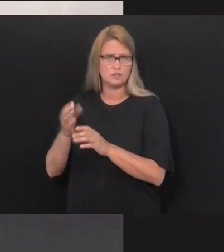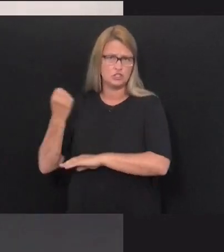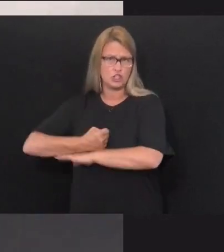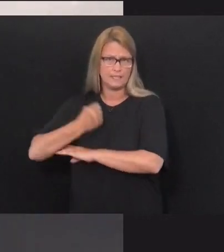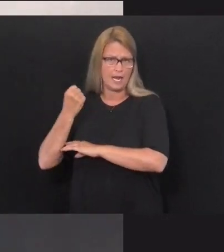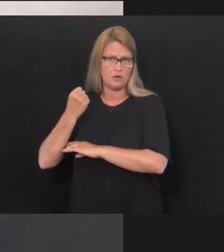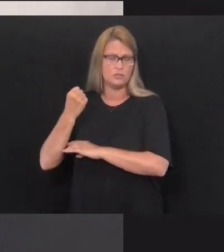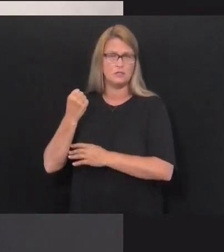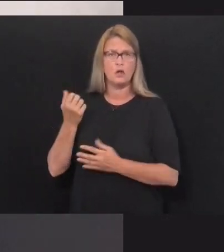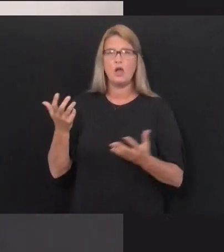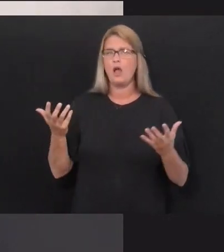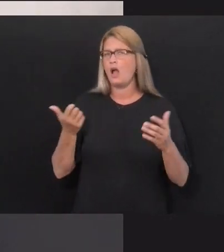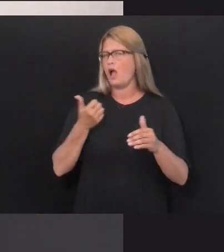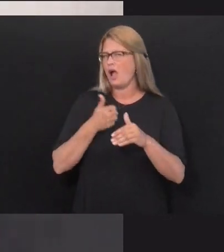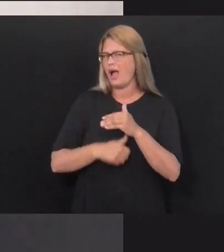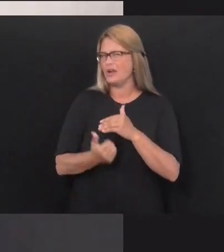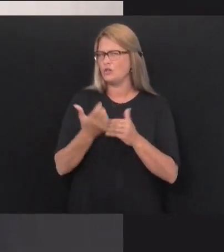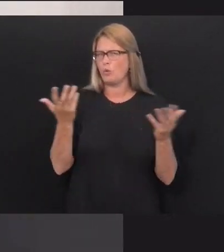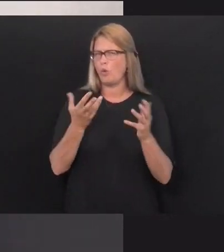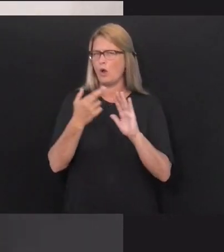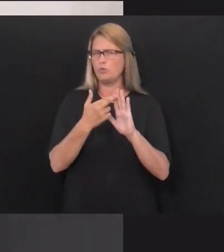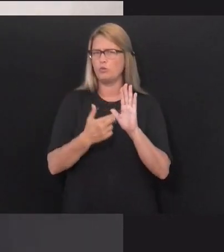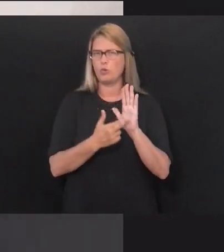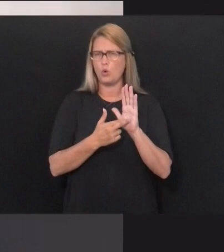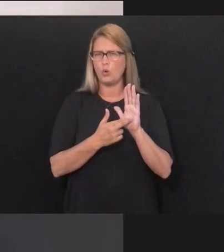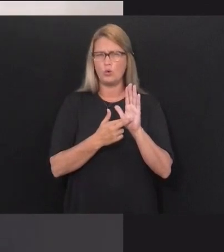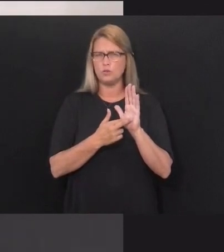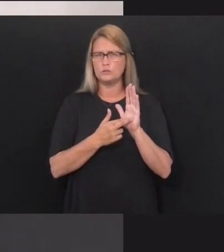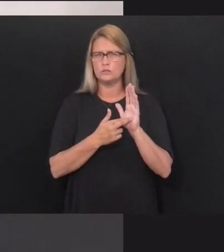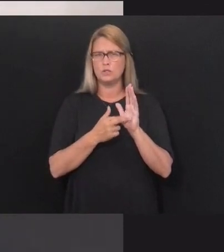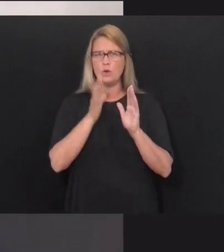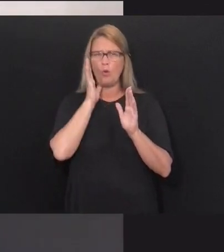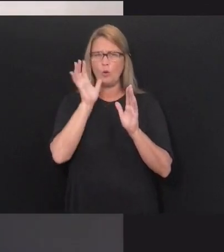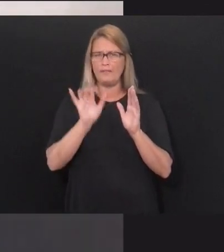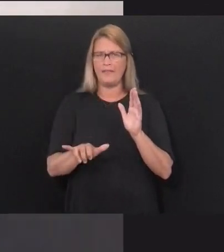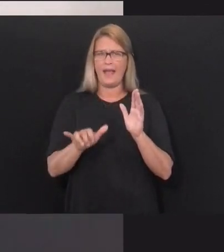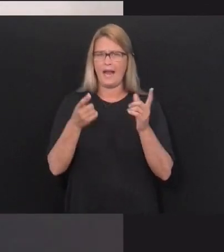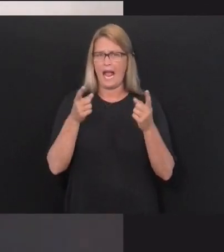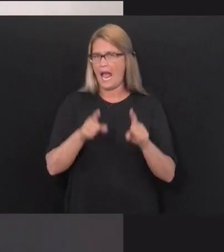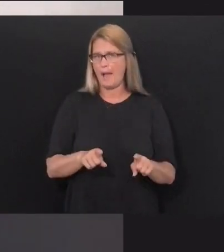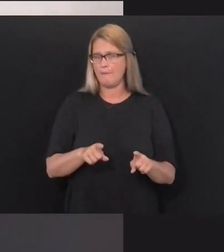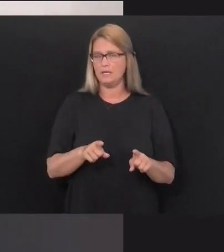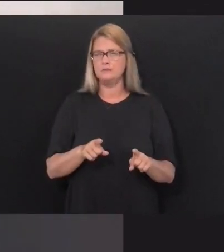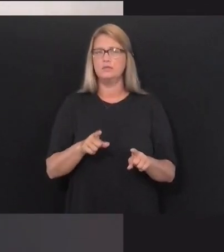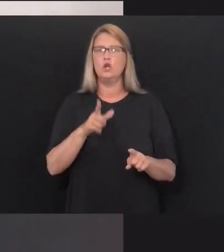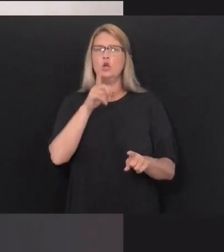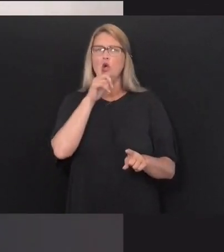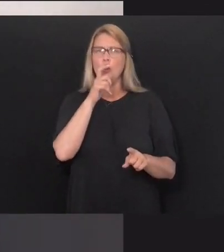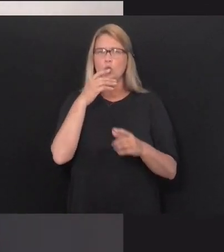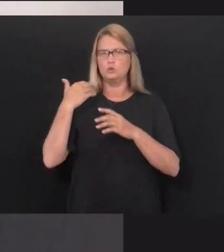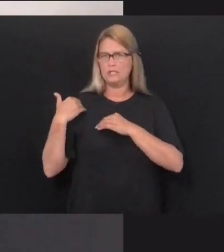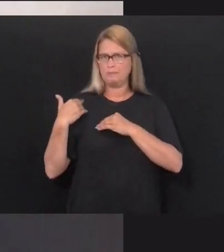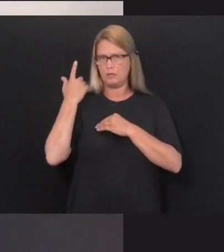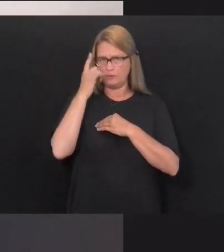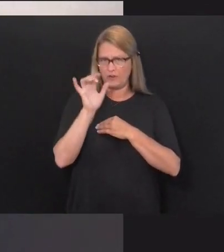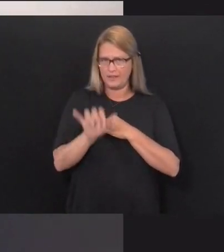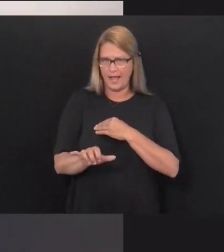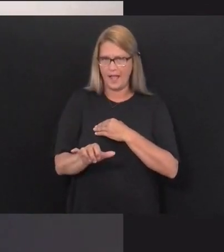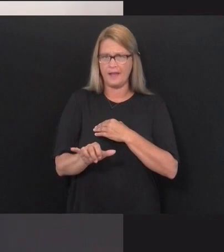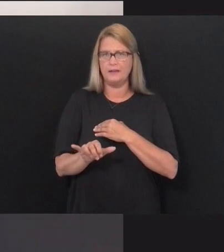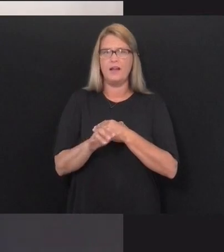and more importantly than that, the restaurant owners or the bar owners or, the